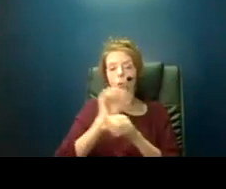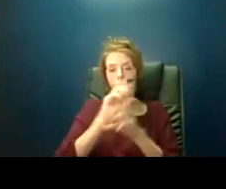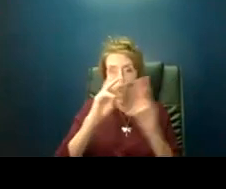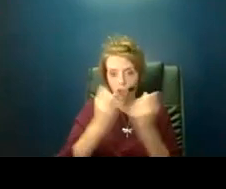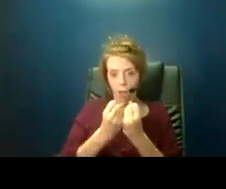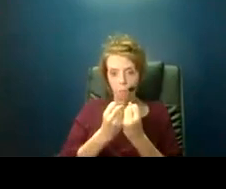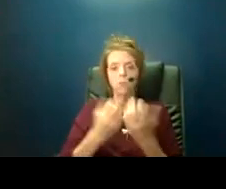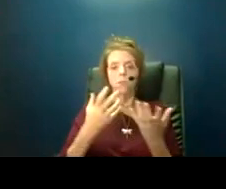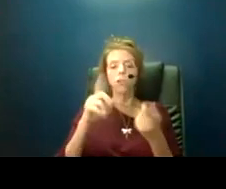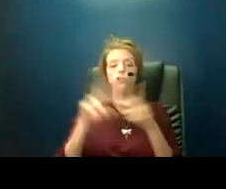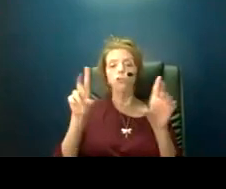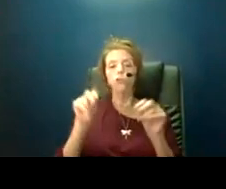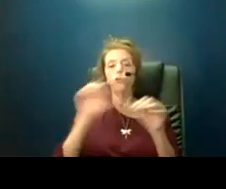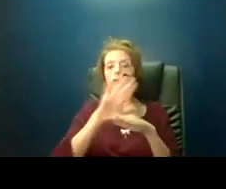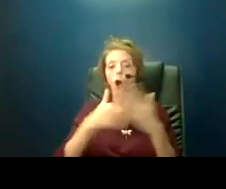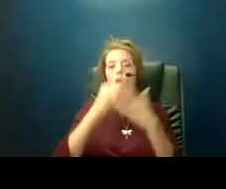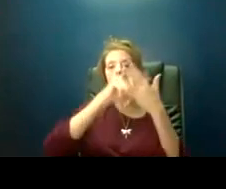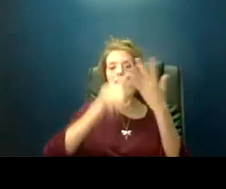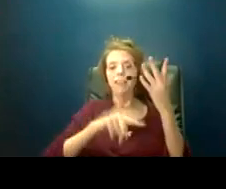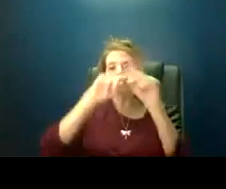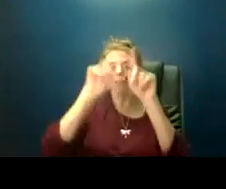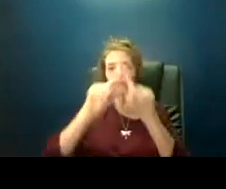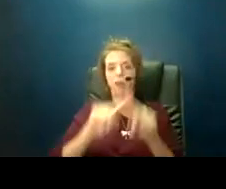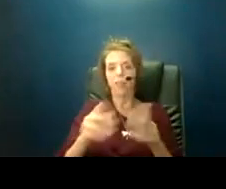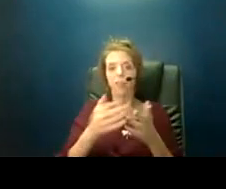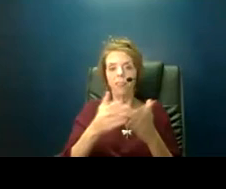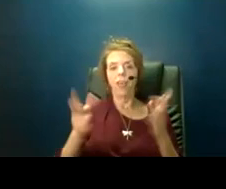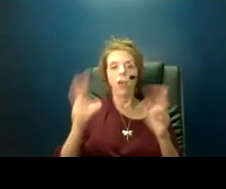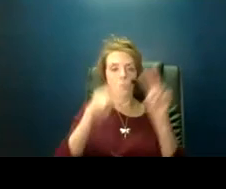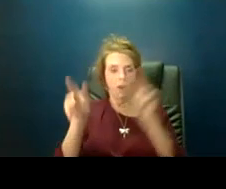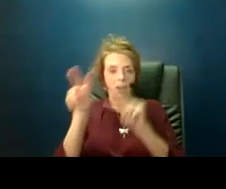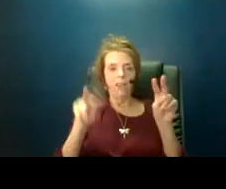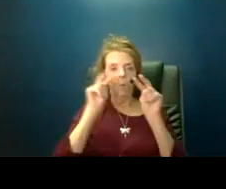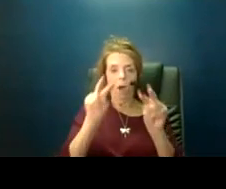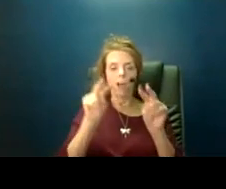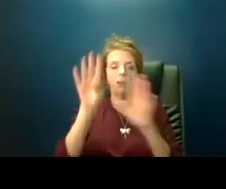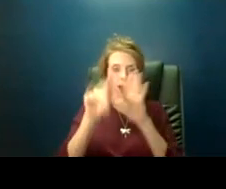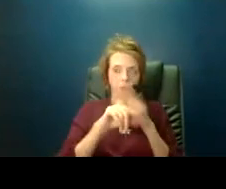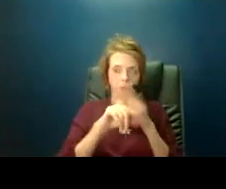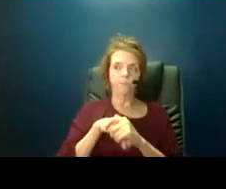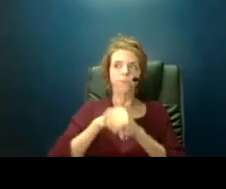to do all these different things? So the read and watch is the background.